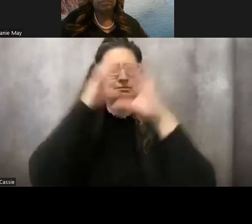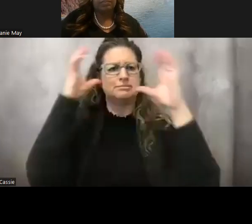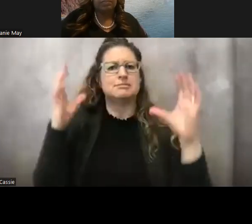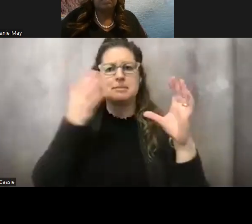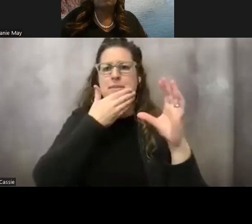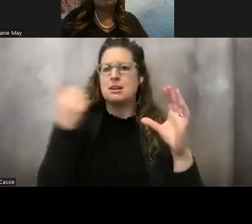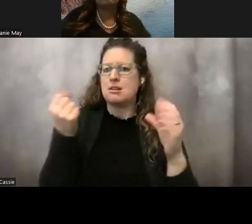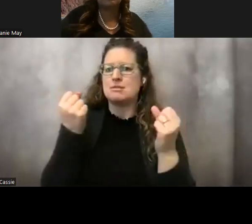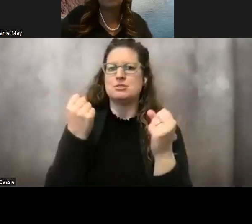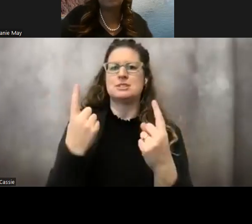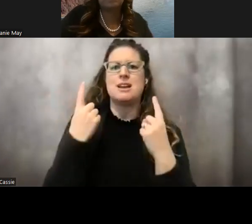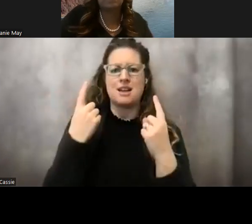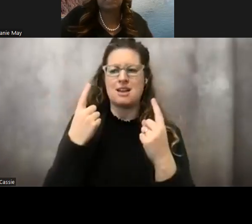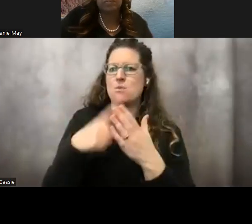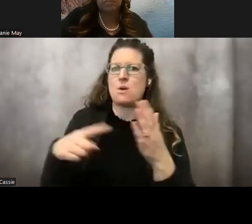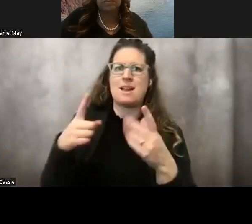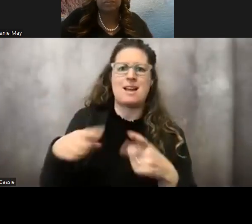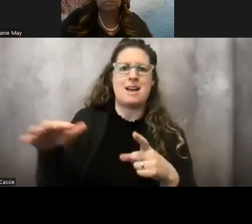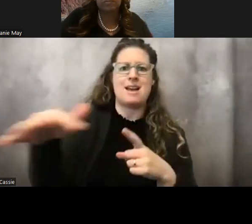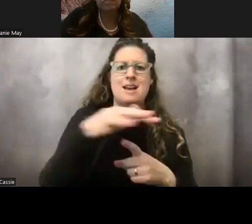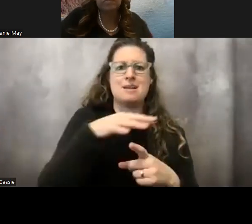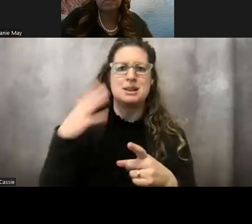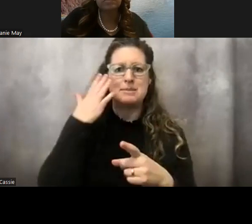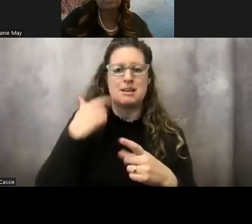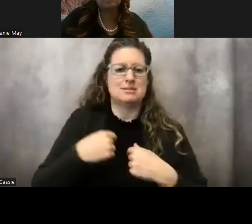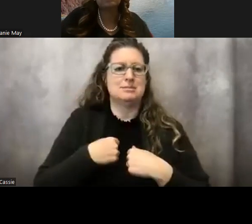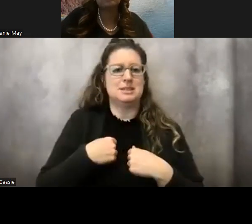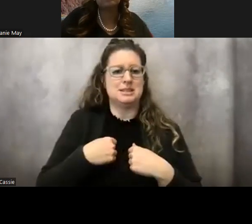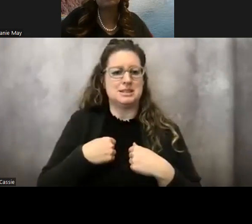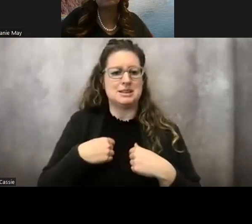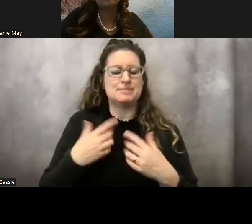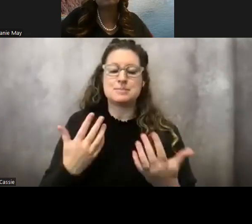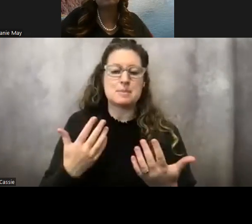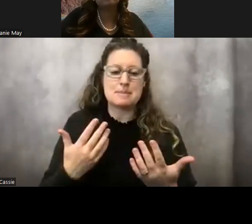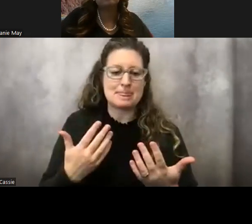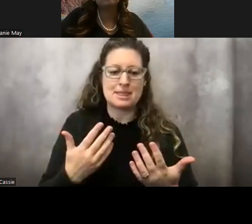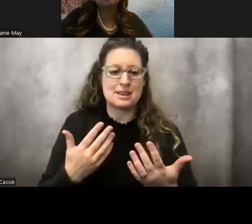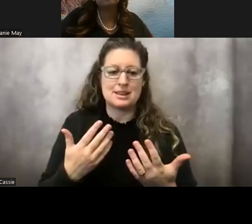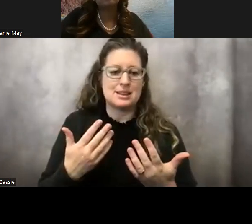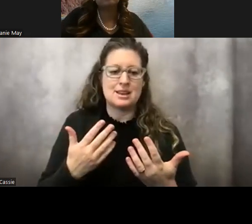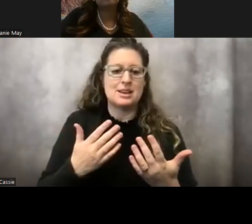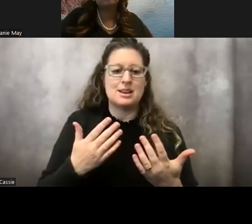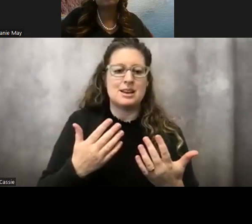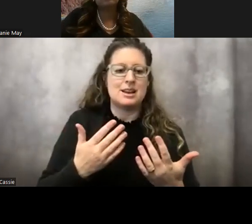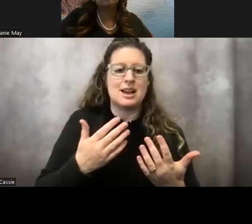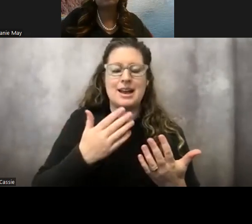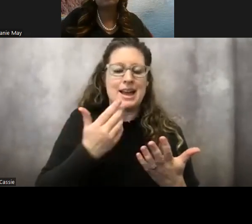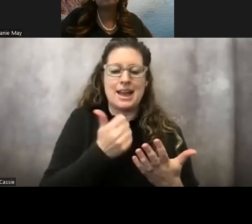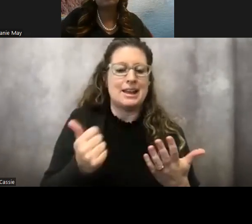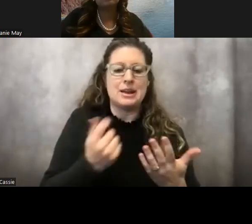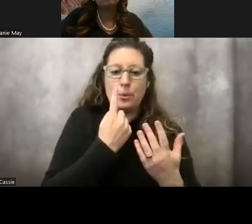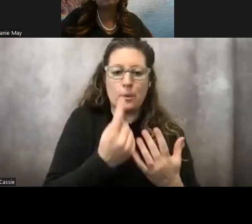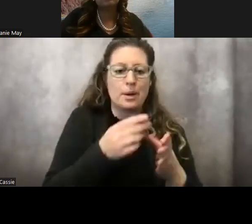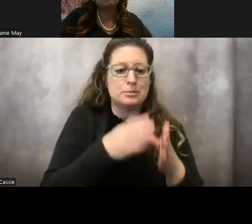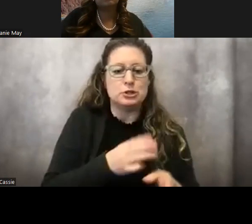did. Like they never saw dramatic improvements in the health of any particular one kid that they took care of.